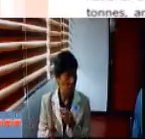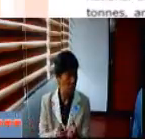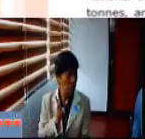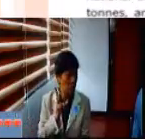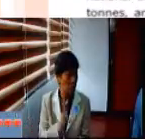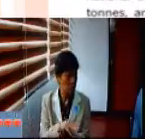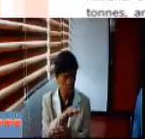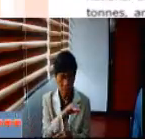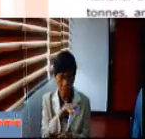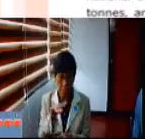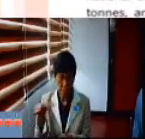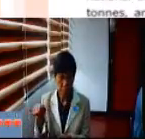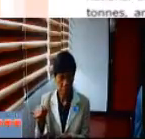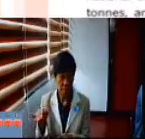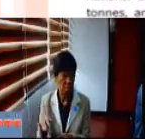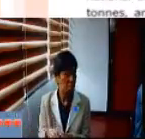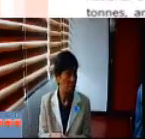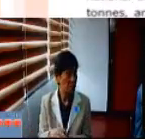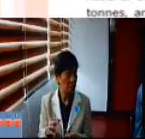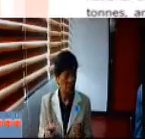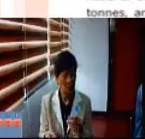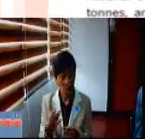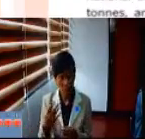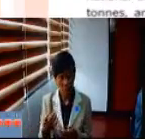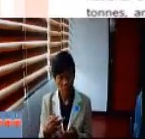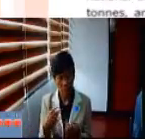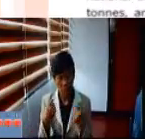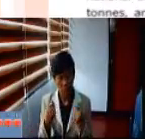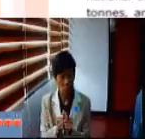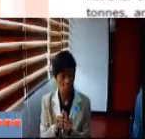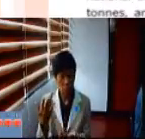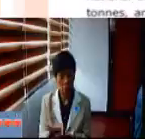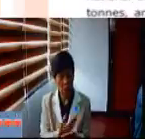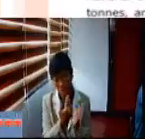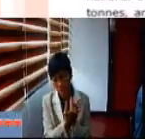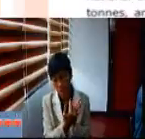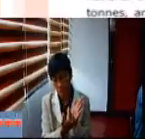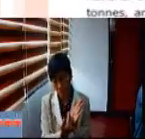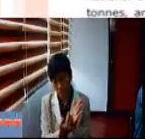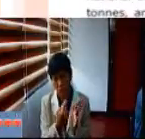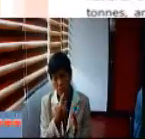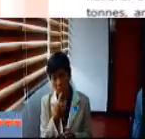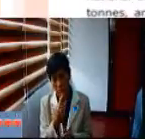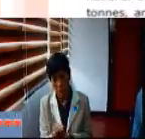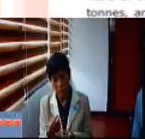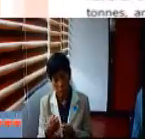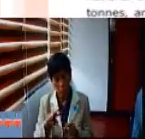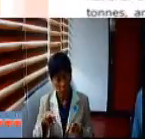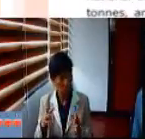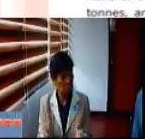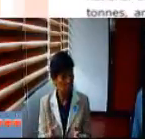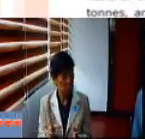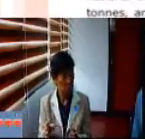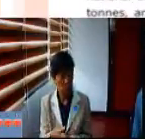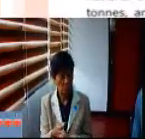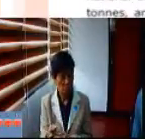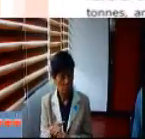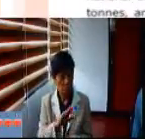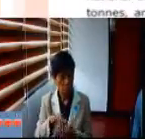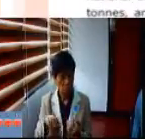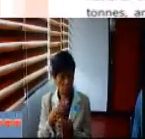line. When they recomputed with new data, new evidence, they said that the fisheries of the